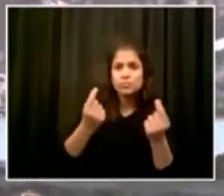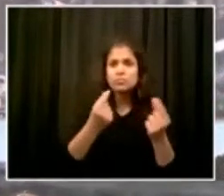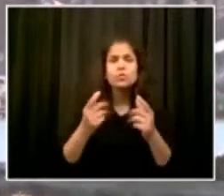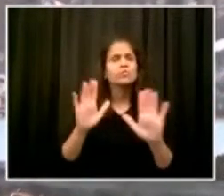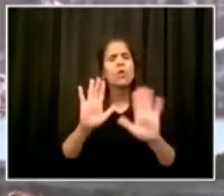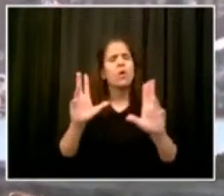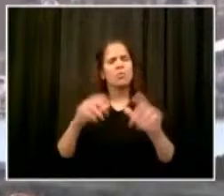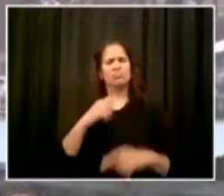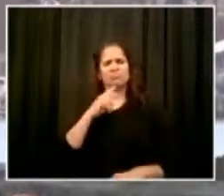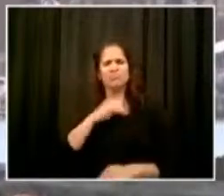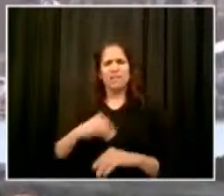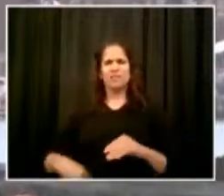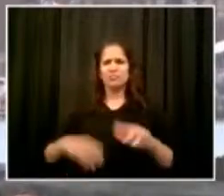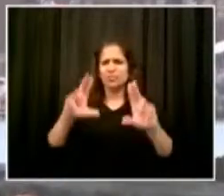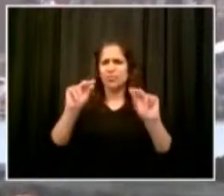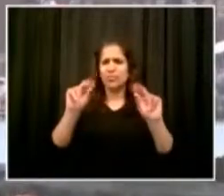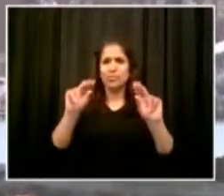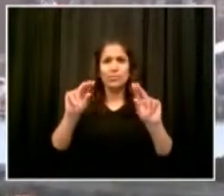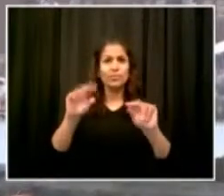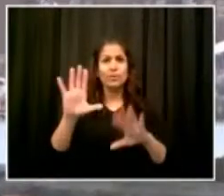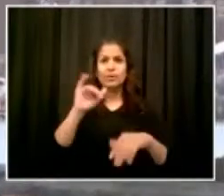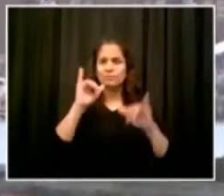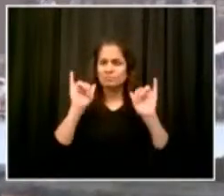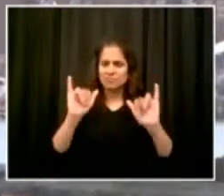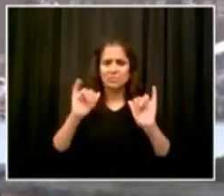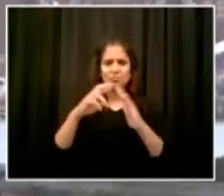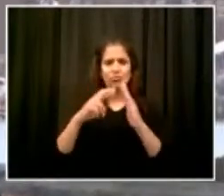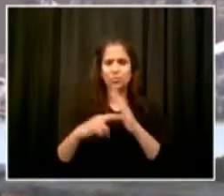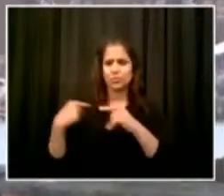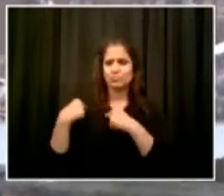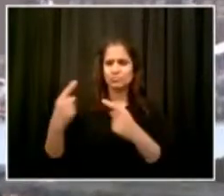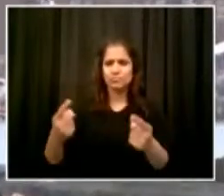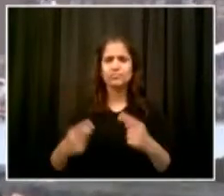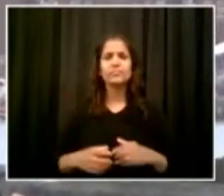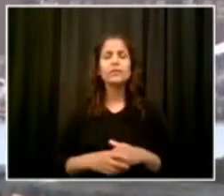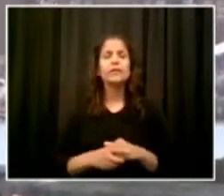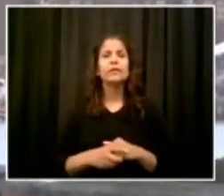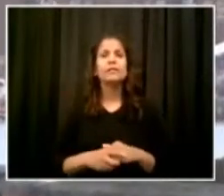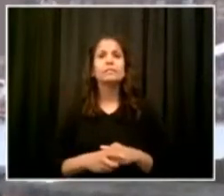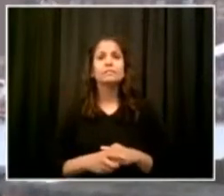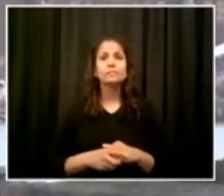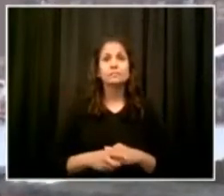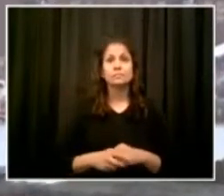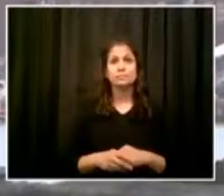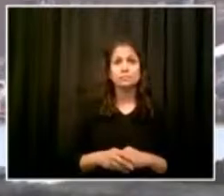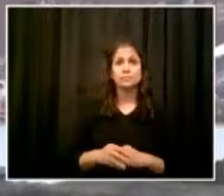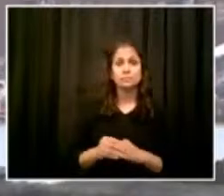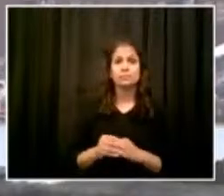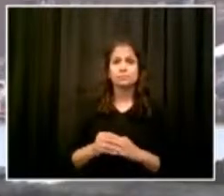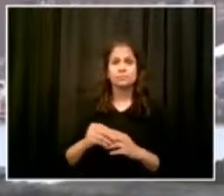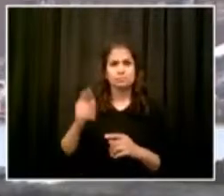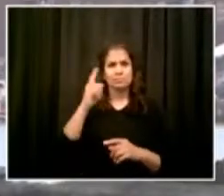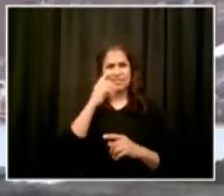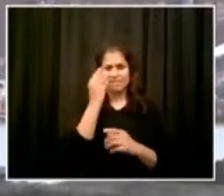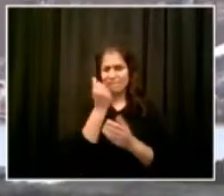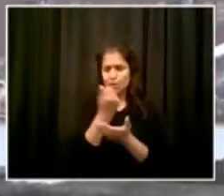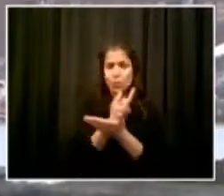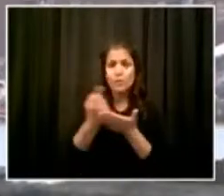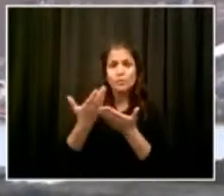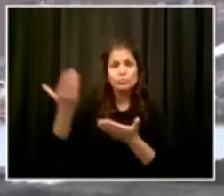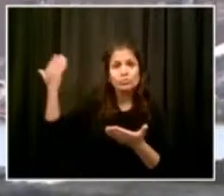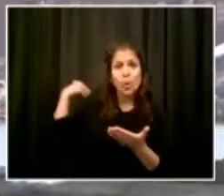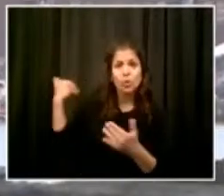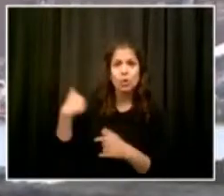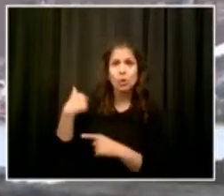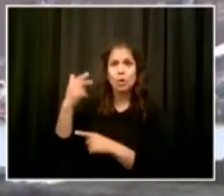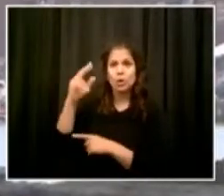couple right off. Do we have a better handle on, you said a couple of weeks ago, 200 to 400,000 people. Do you have a better handle on how many people we expect to come back this